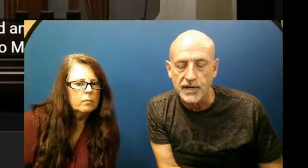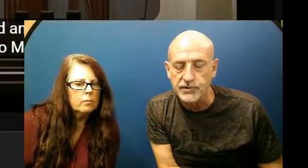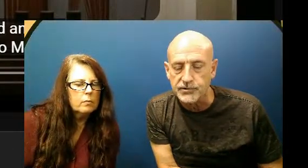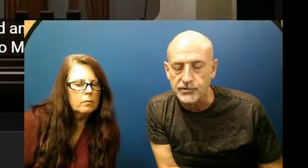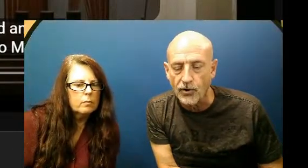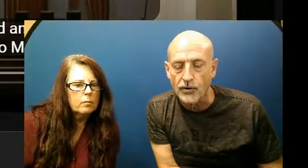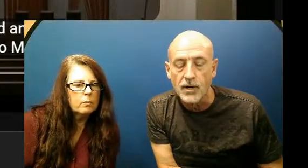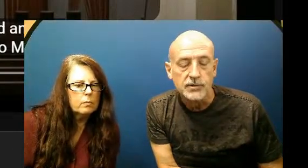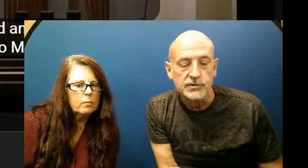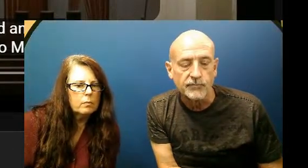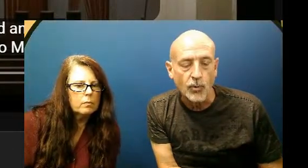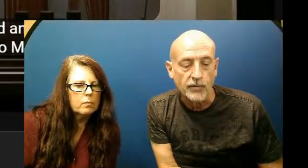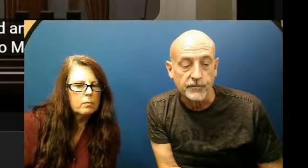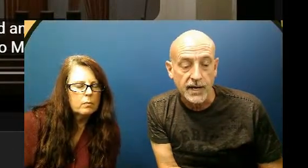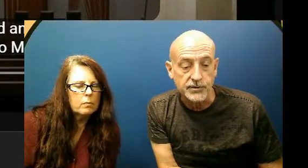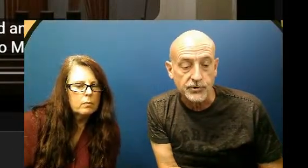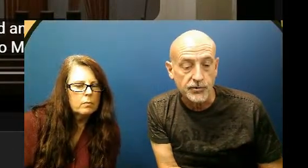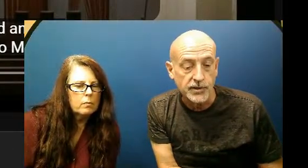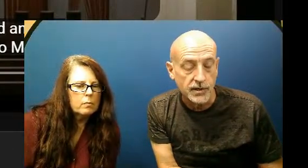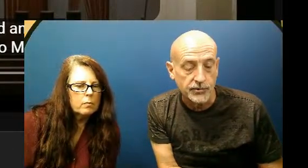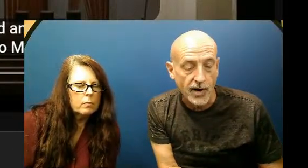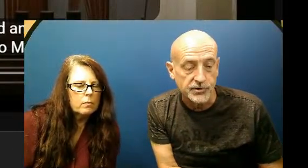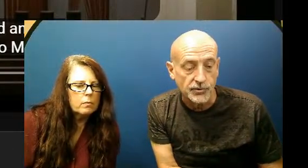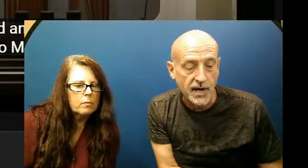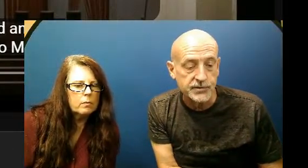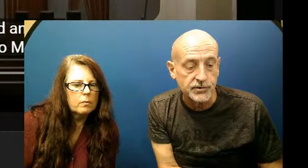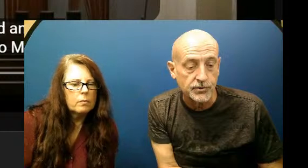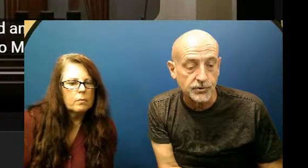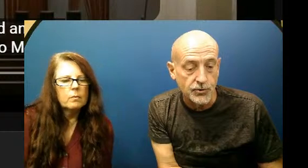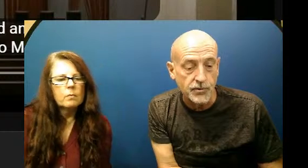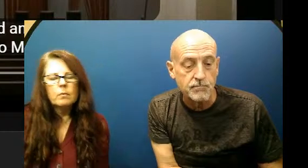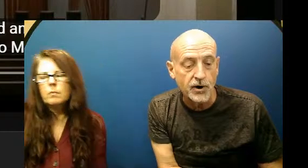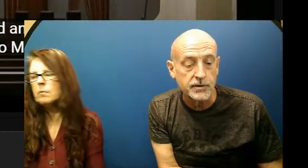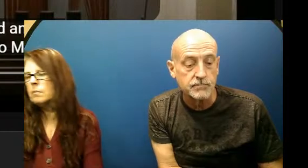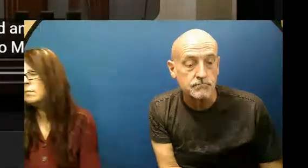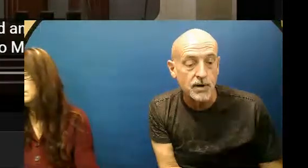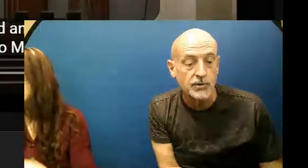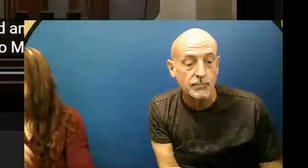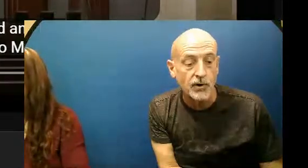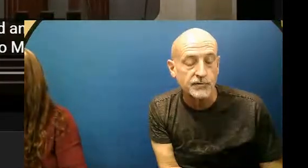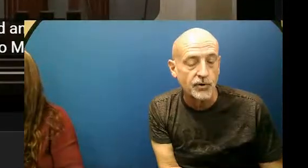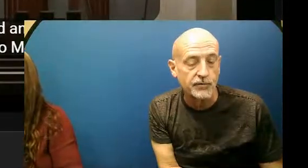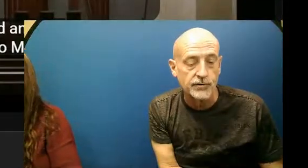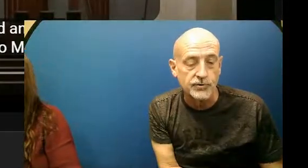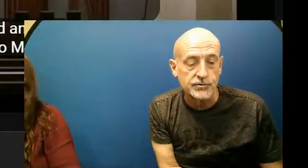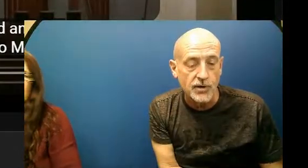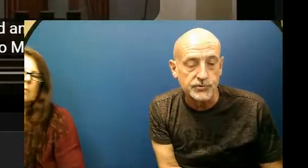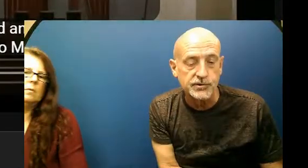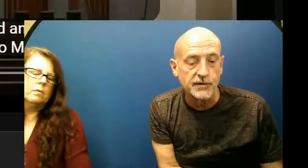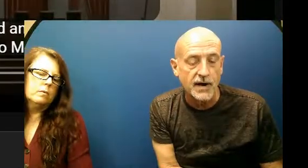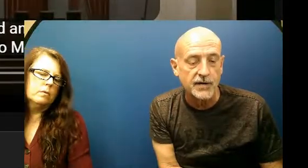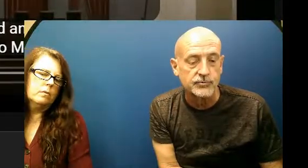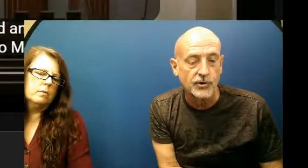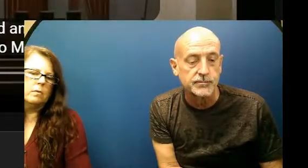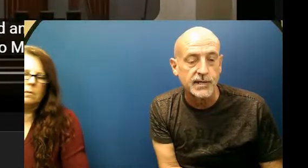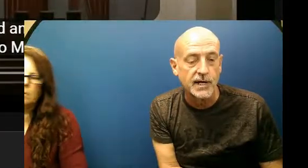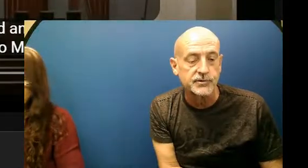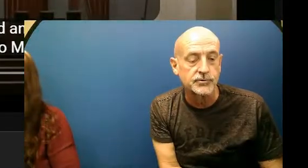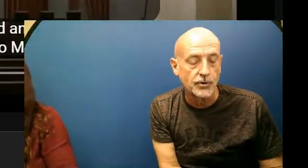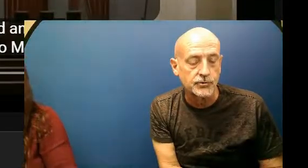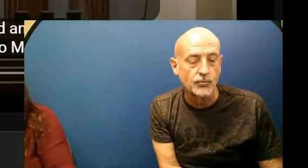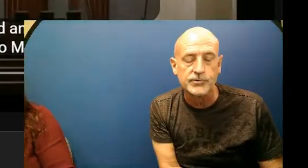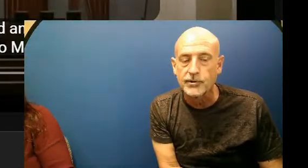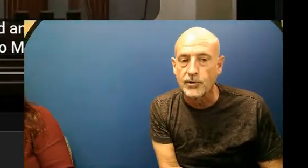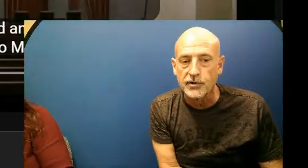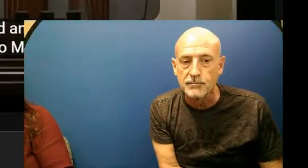rational basis or some form of enhanced scrutiny. Under rational basis, you bear the burden of proving there's no set of facts or